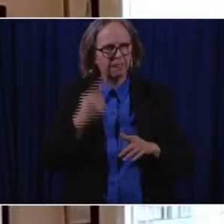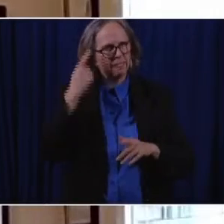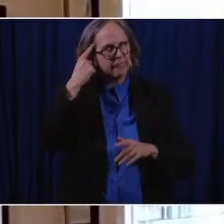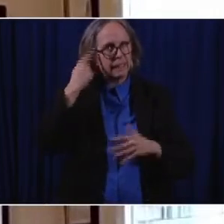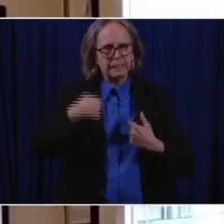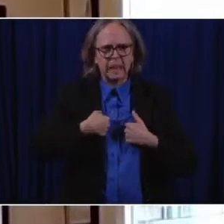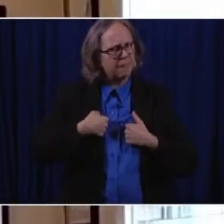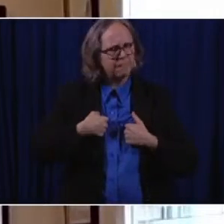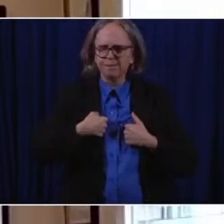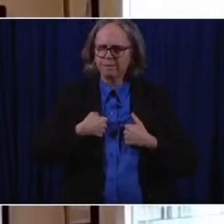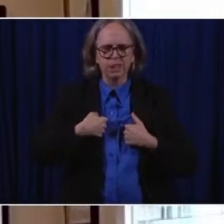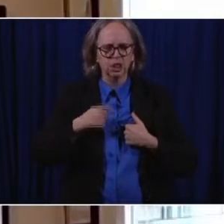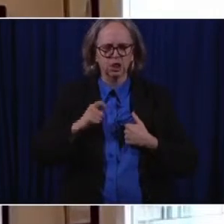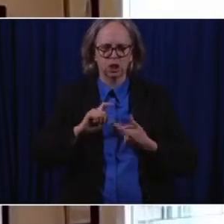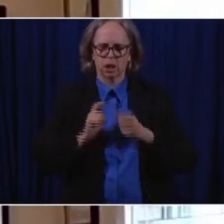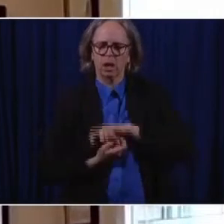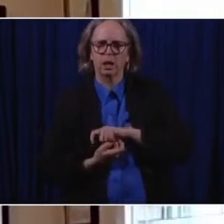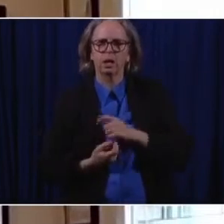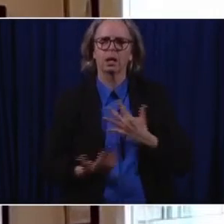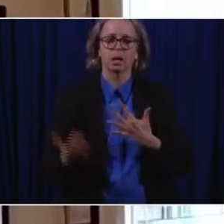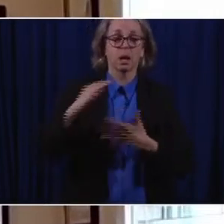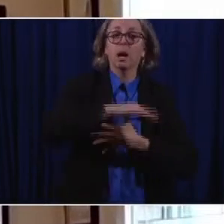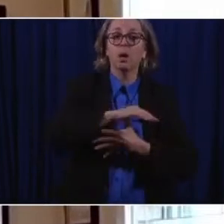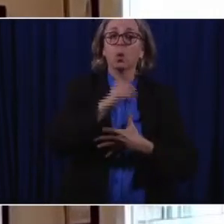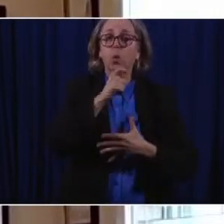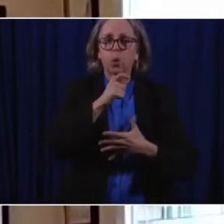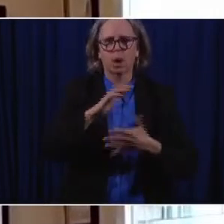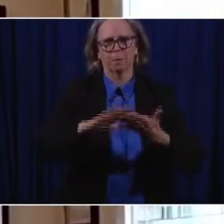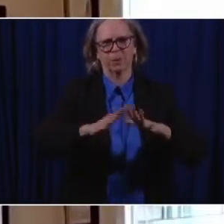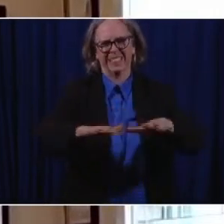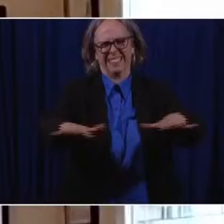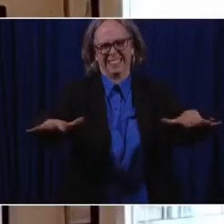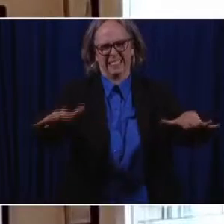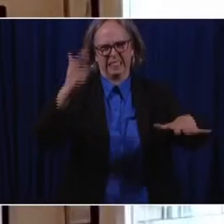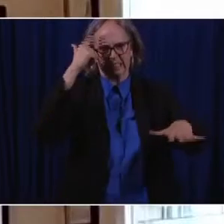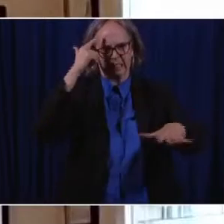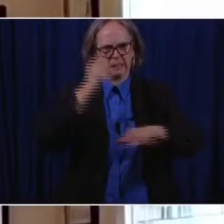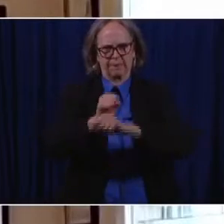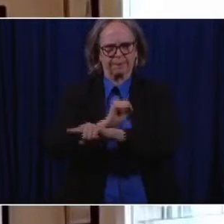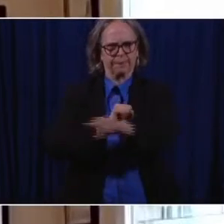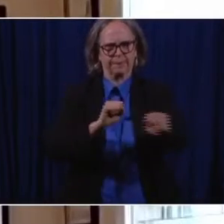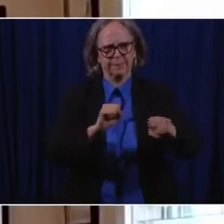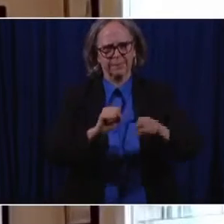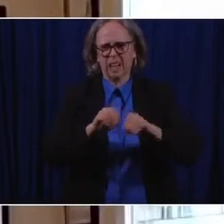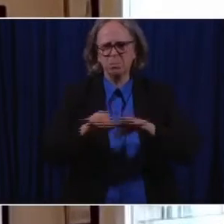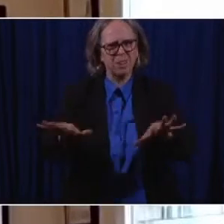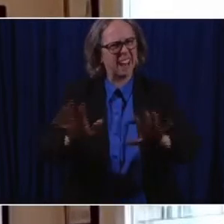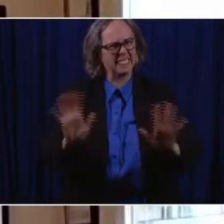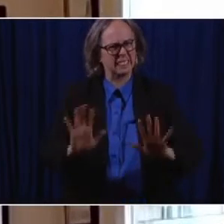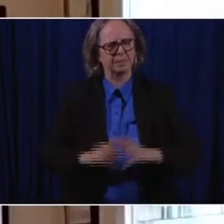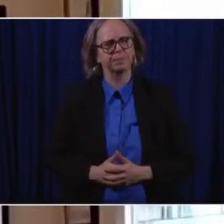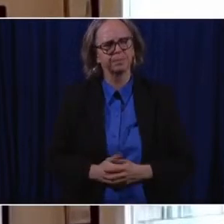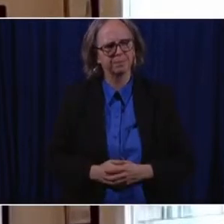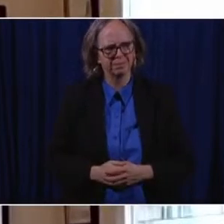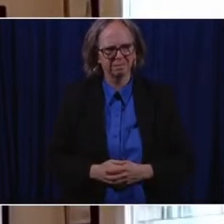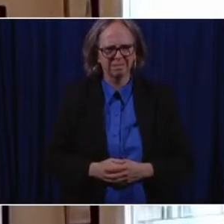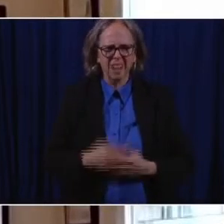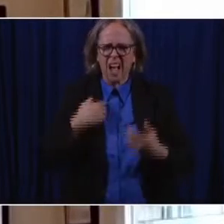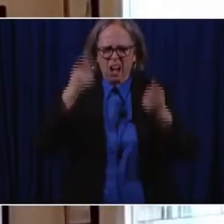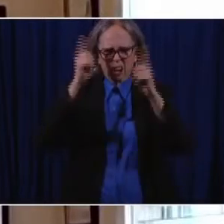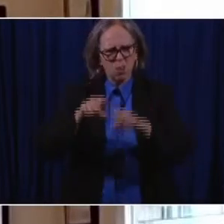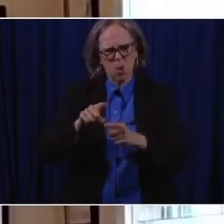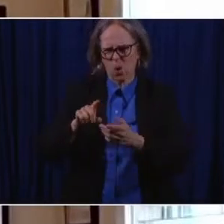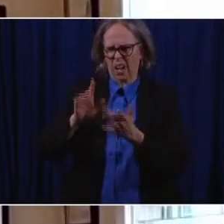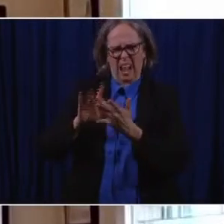So beyond the contact tracing, which I agree is very important, and which the department, of course, is working with local health departments, as the governor